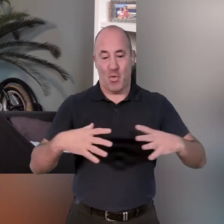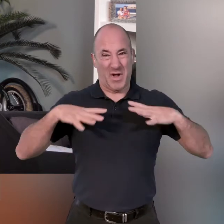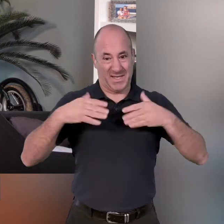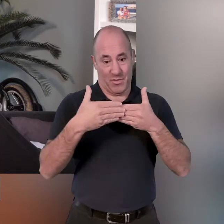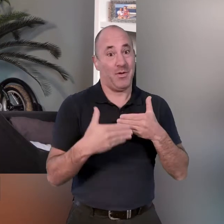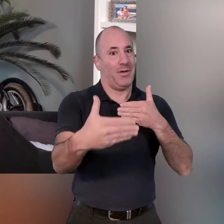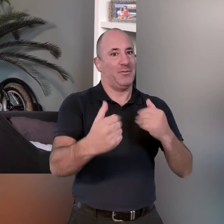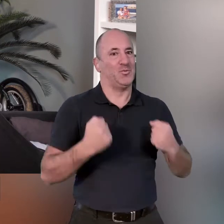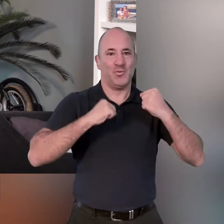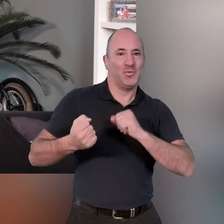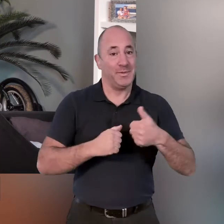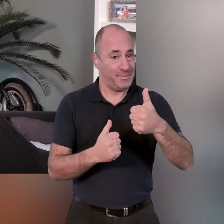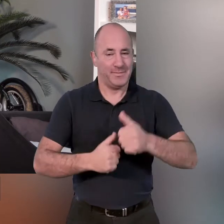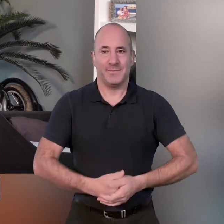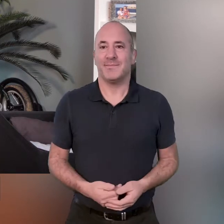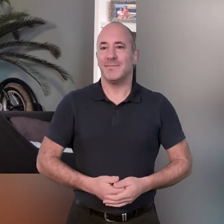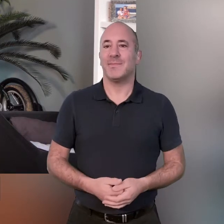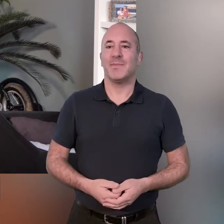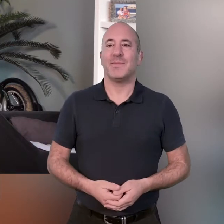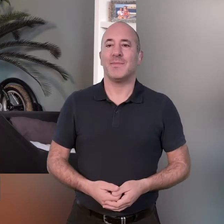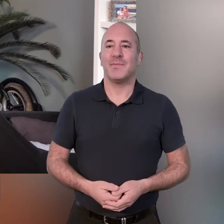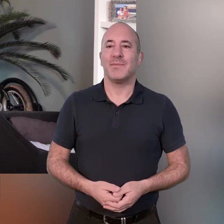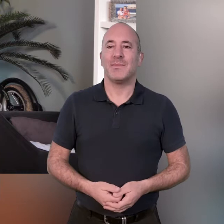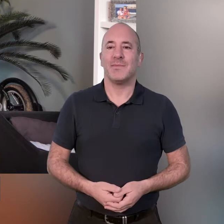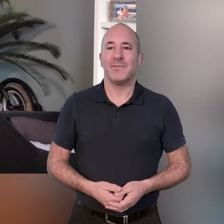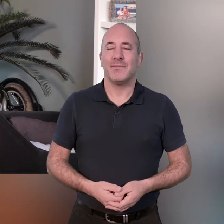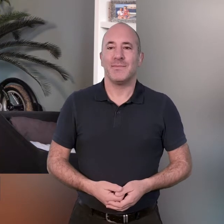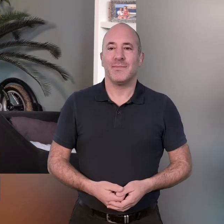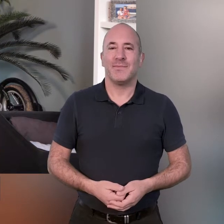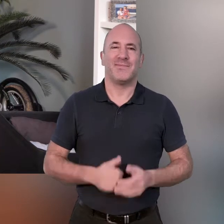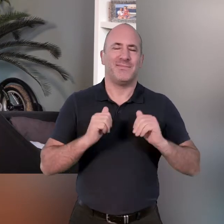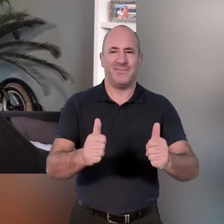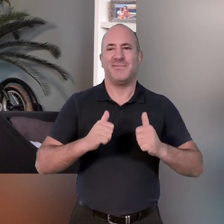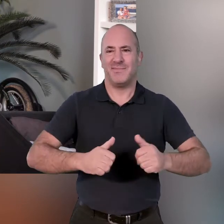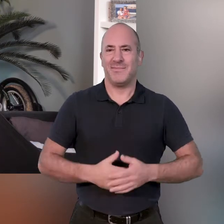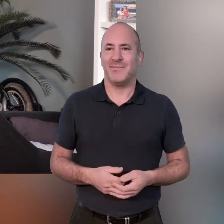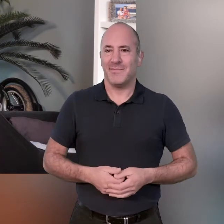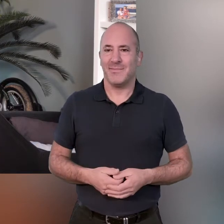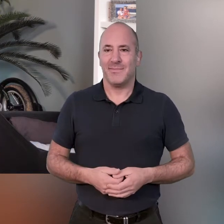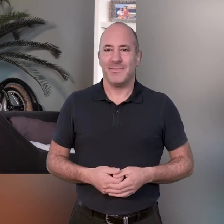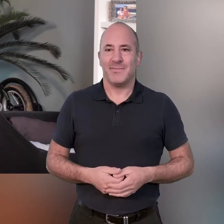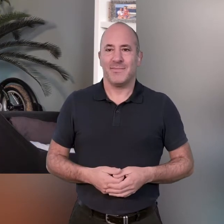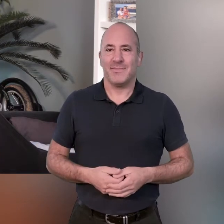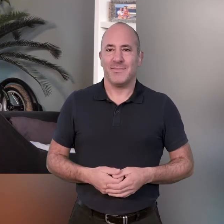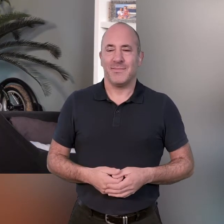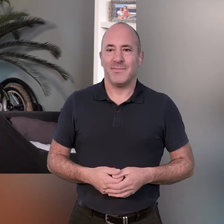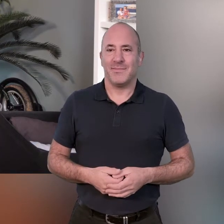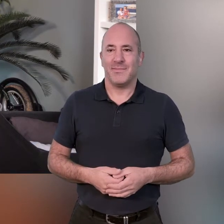that we are ready for the session we have in front of us. Good stuff.